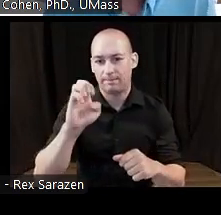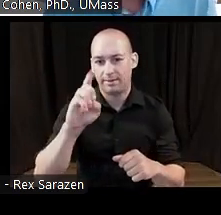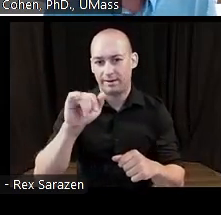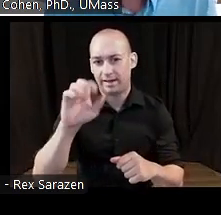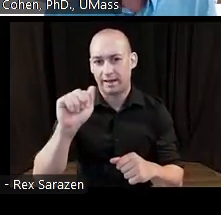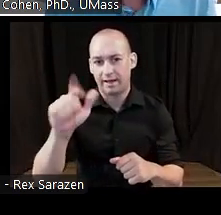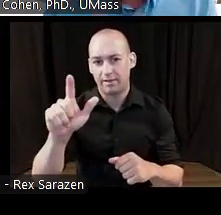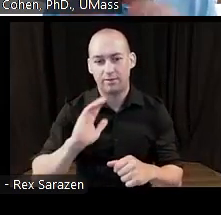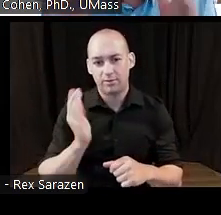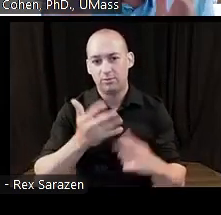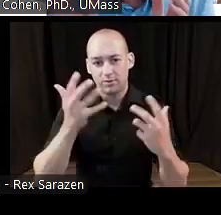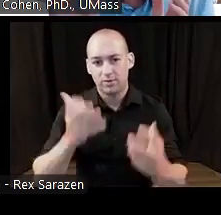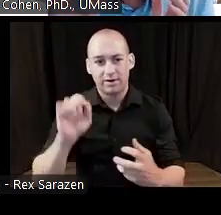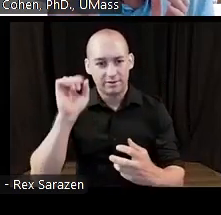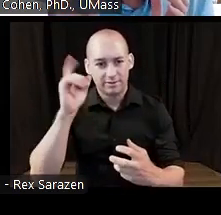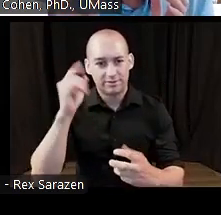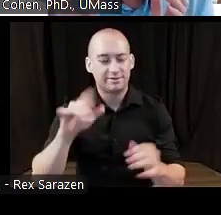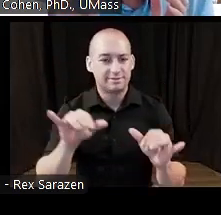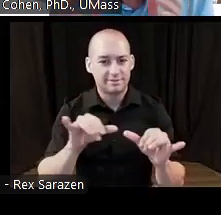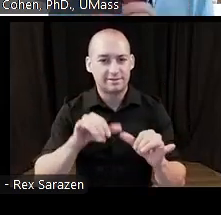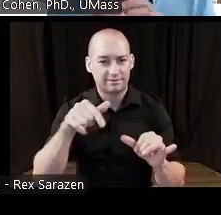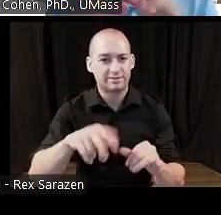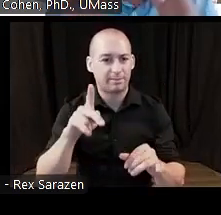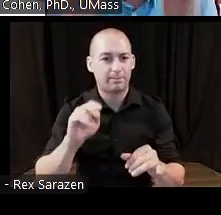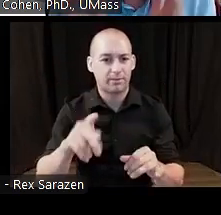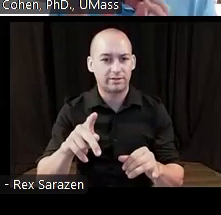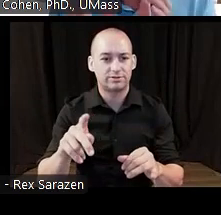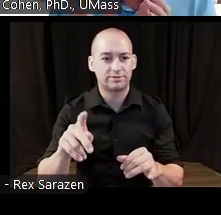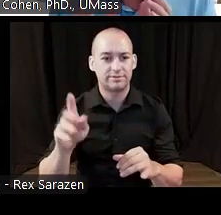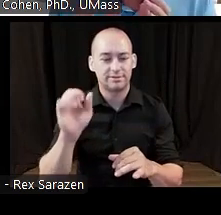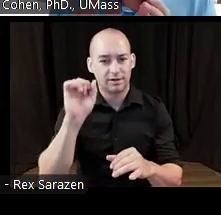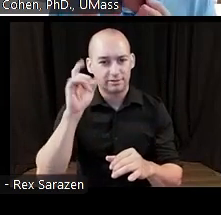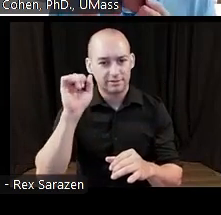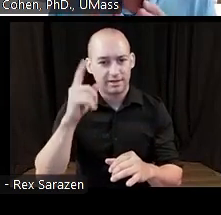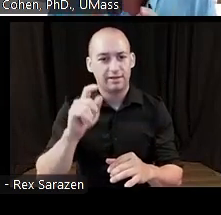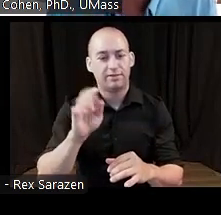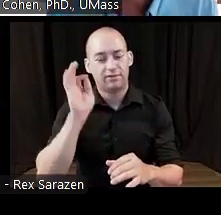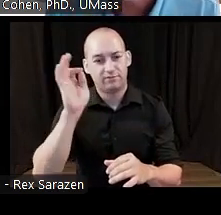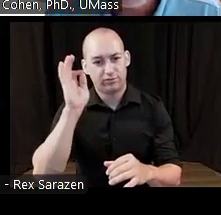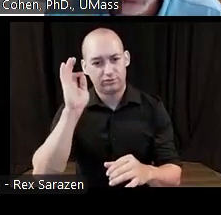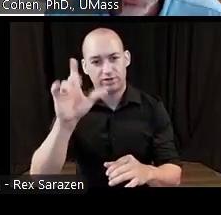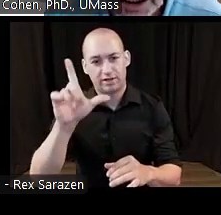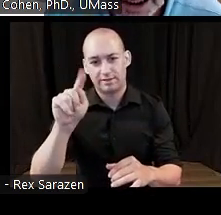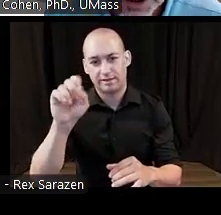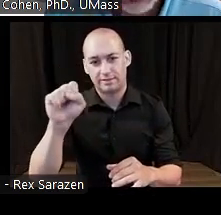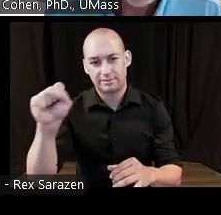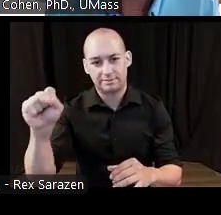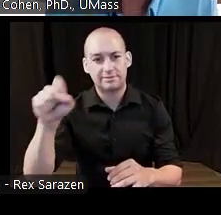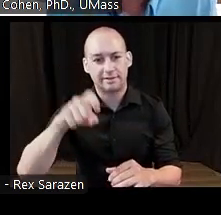to understand the size of this population, understand their future LTSS